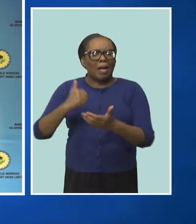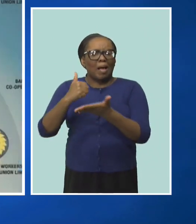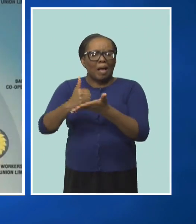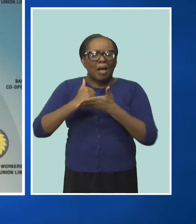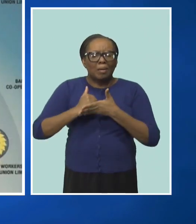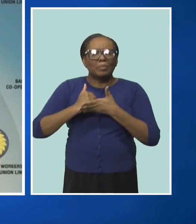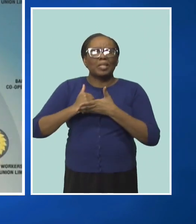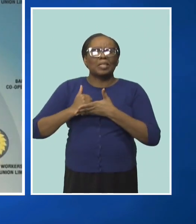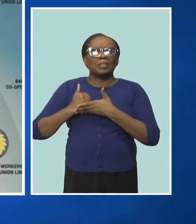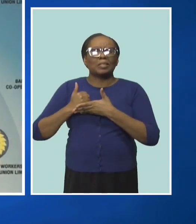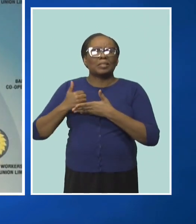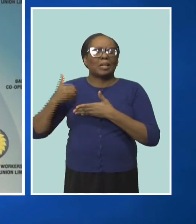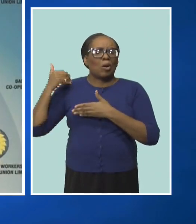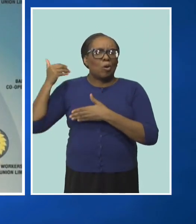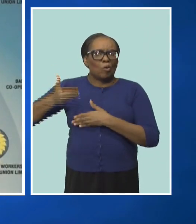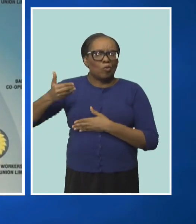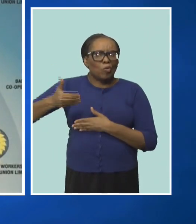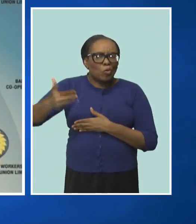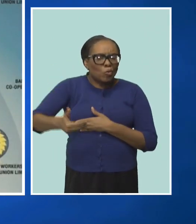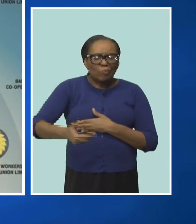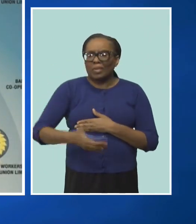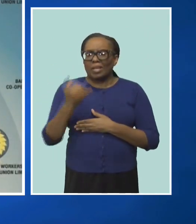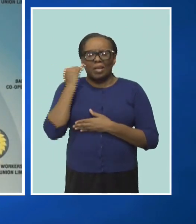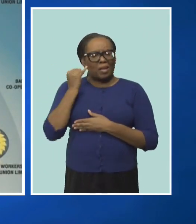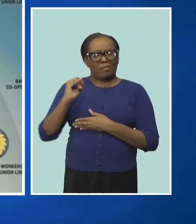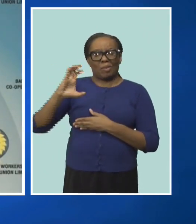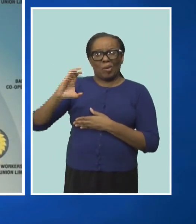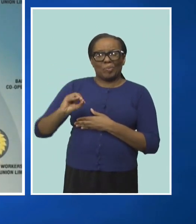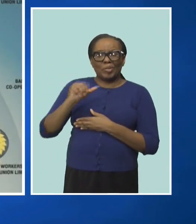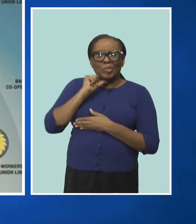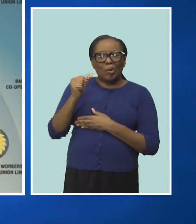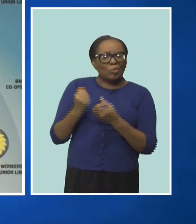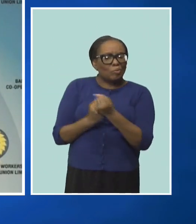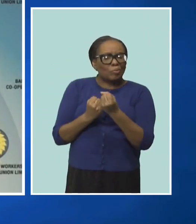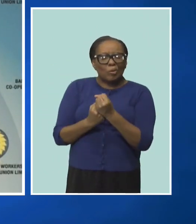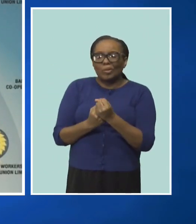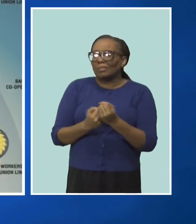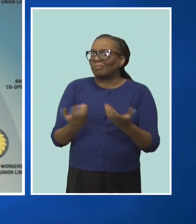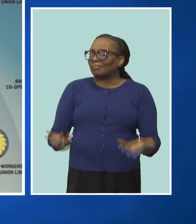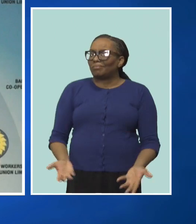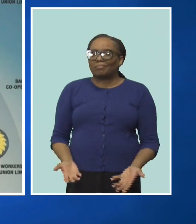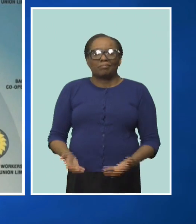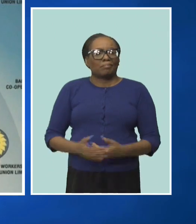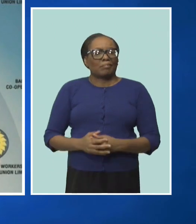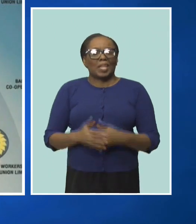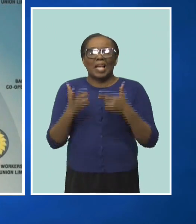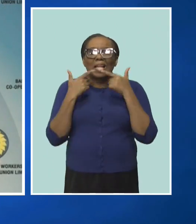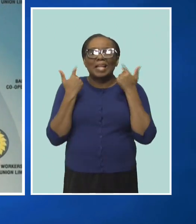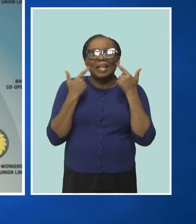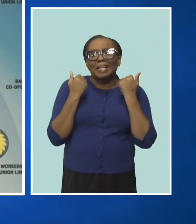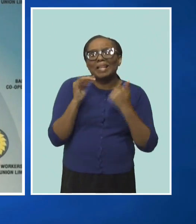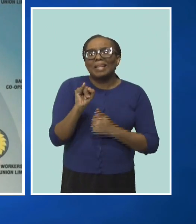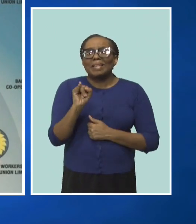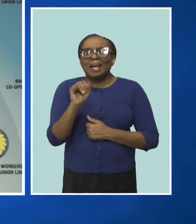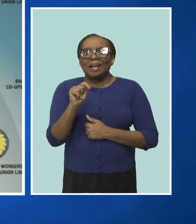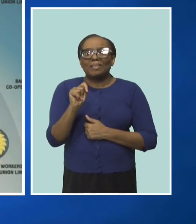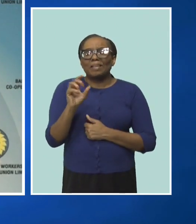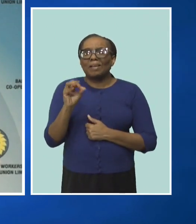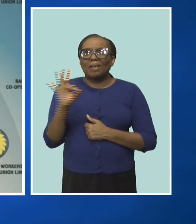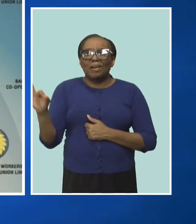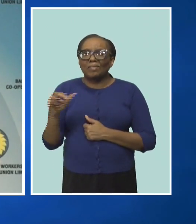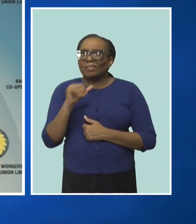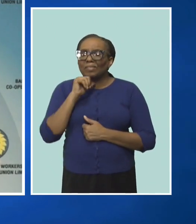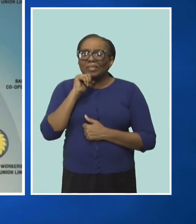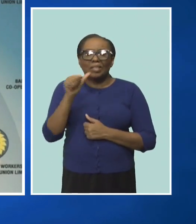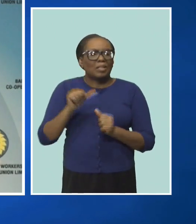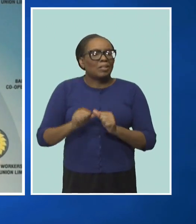way. Without these companies, I don't think there would have been Laugh It Off for more than 5-6